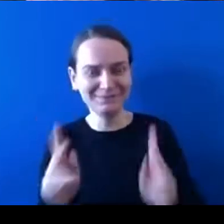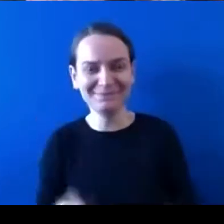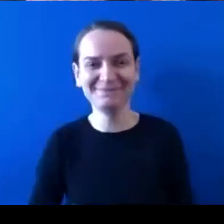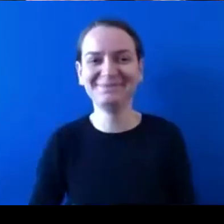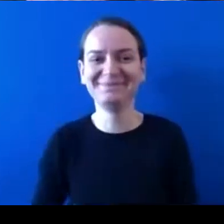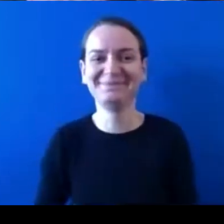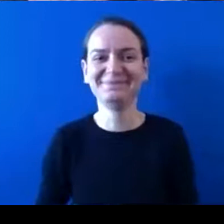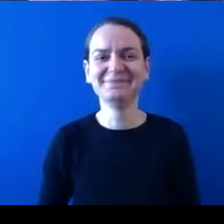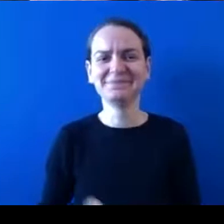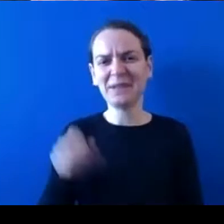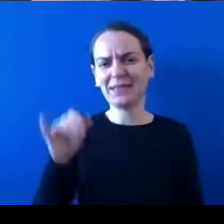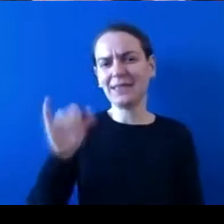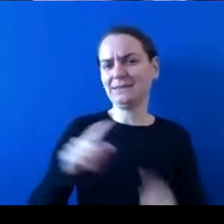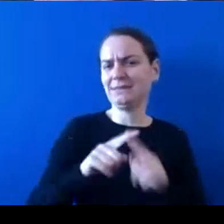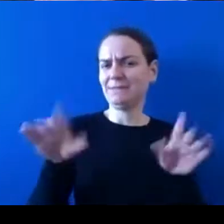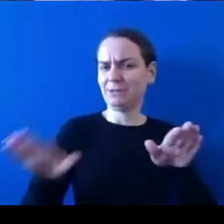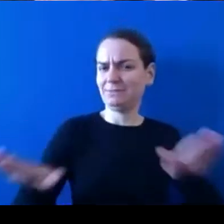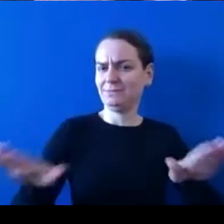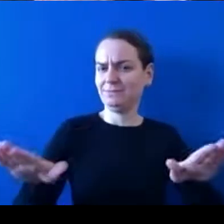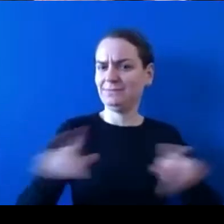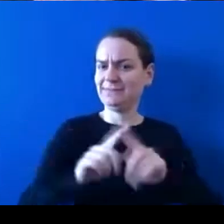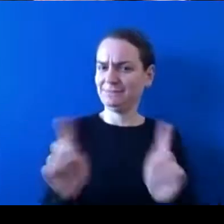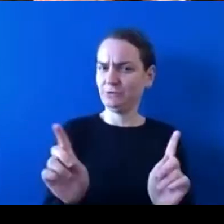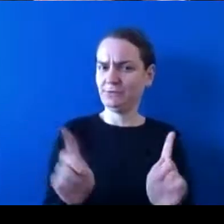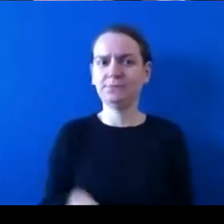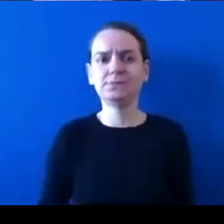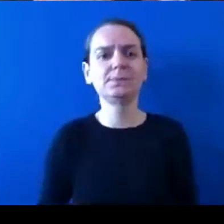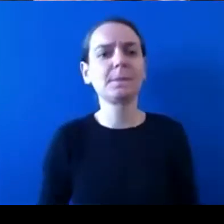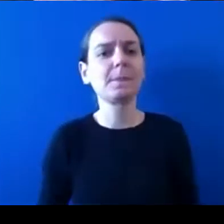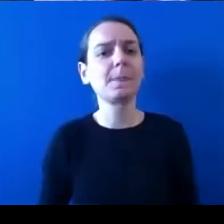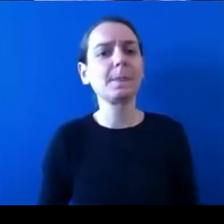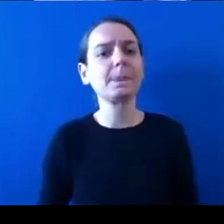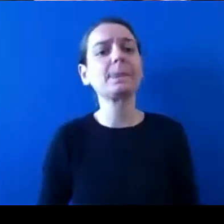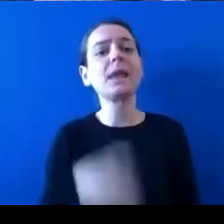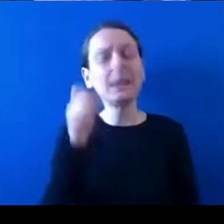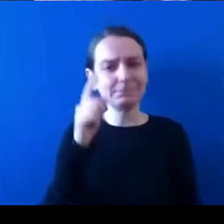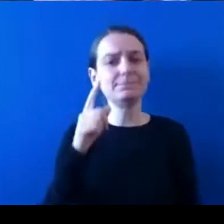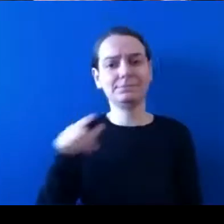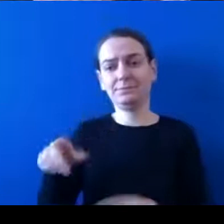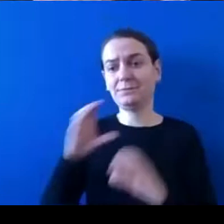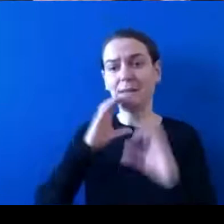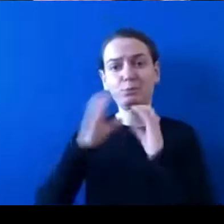groups. We're working on improving that, but don't assume that we've talked to each other.